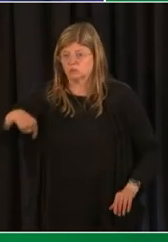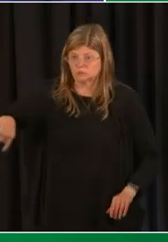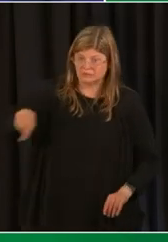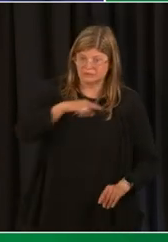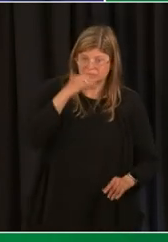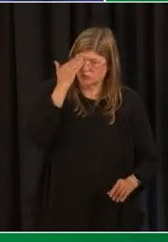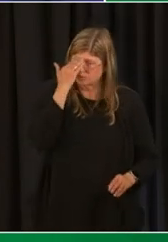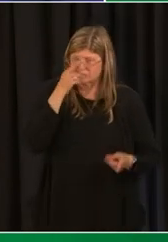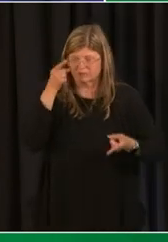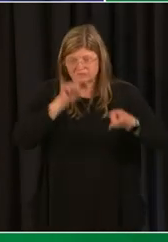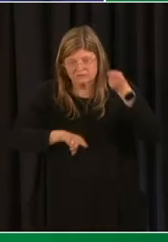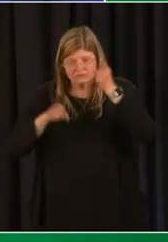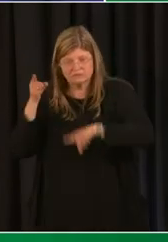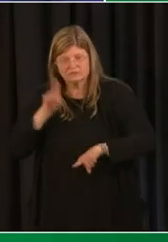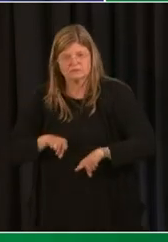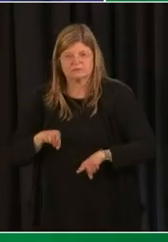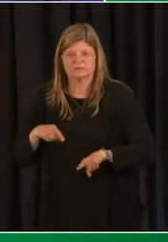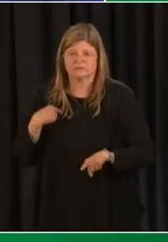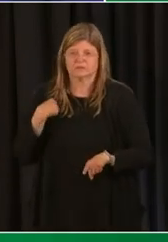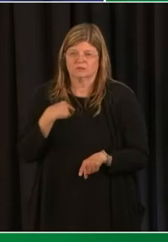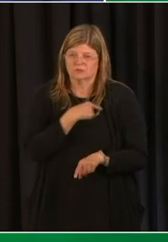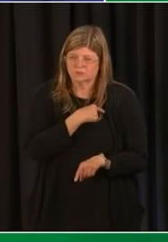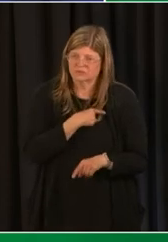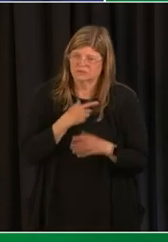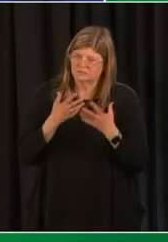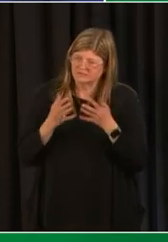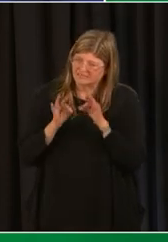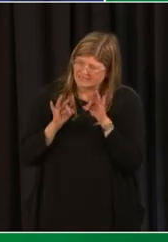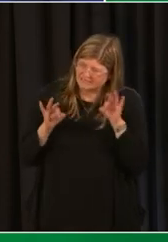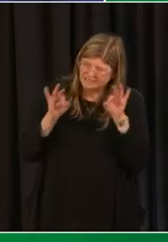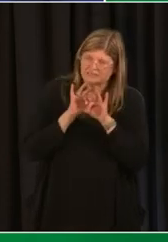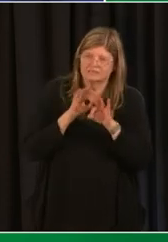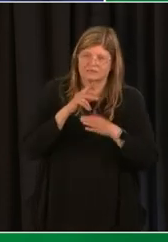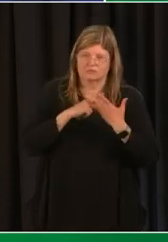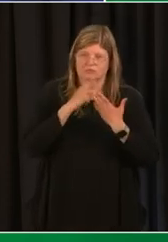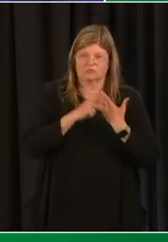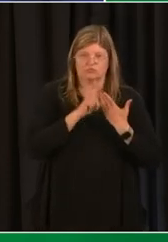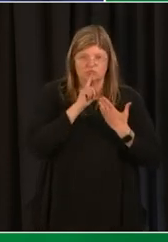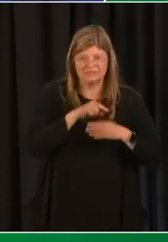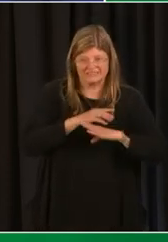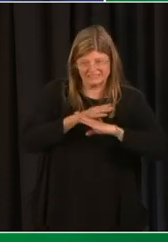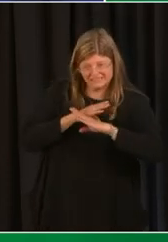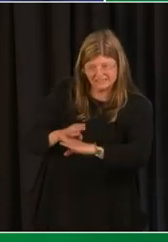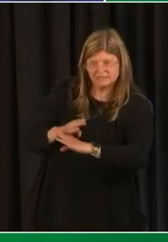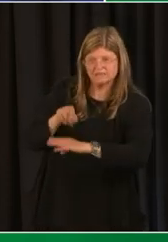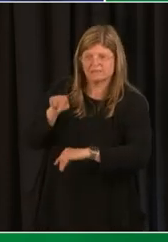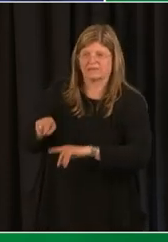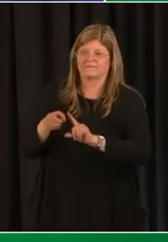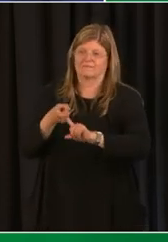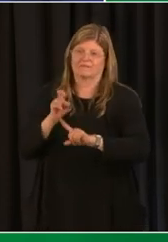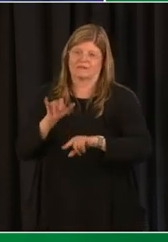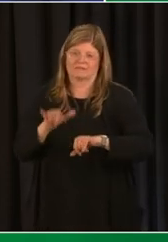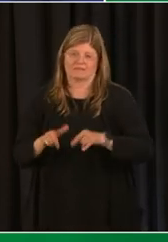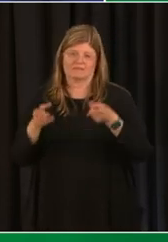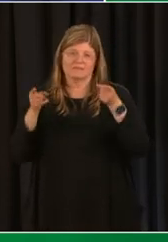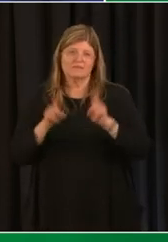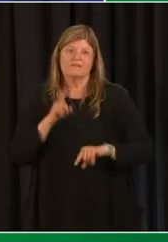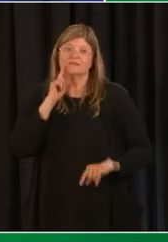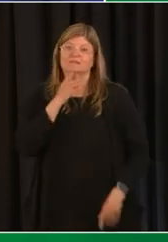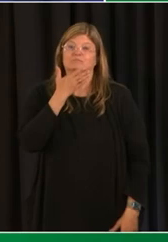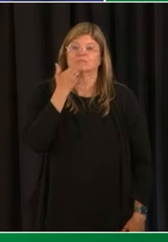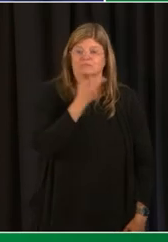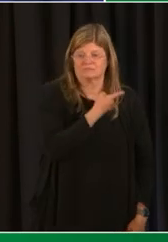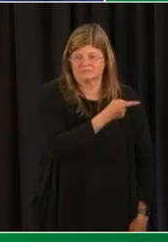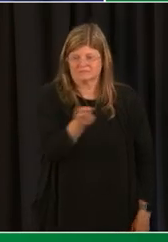and can agree on. So we know how important this resource is to prevent that. It is better for